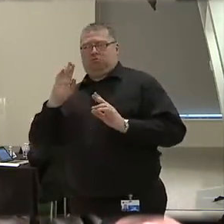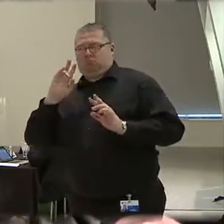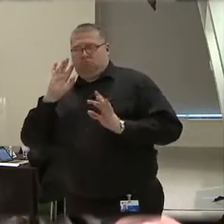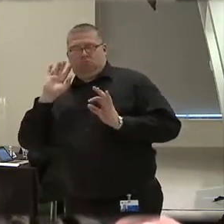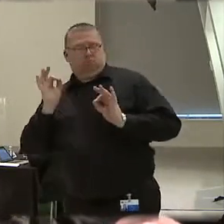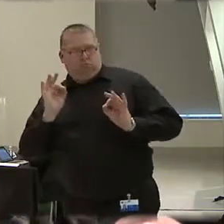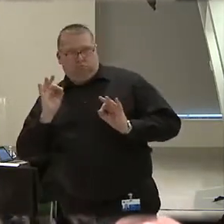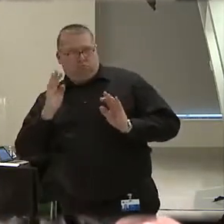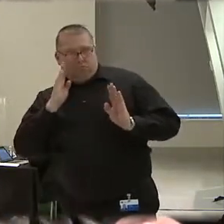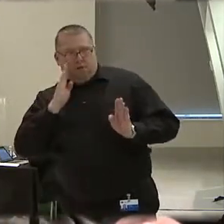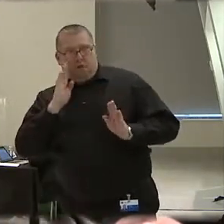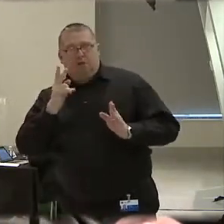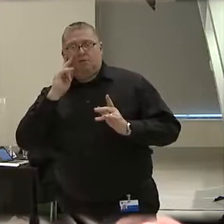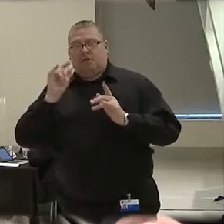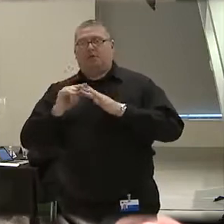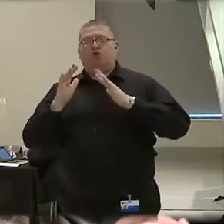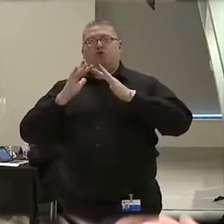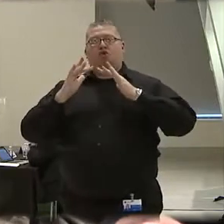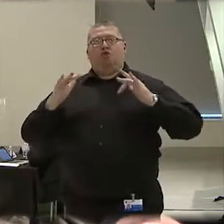Because it's this diversity